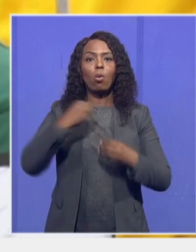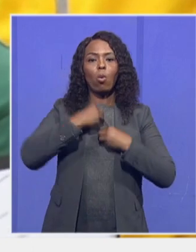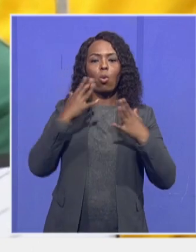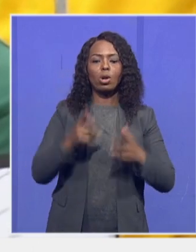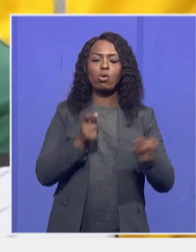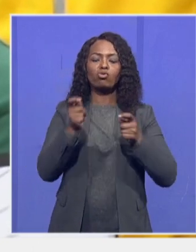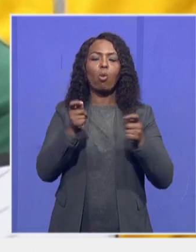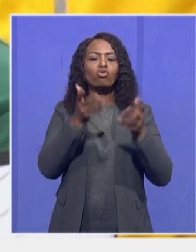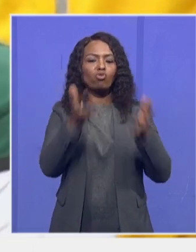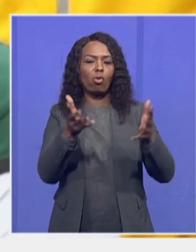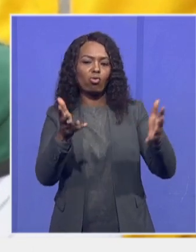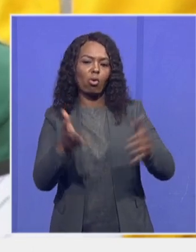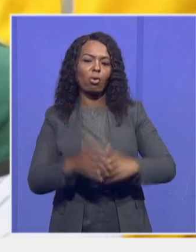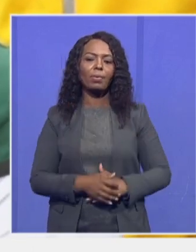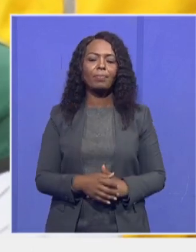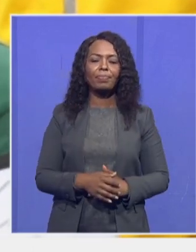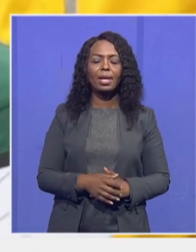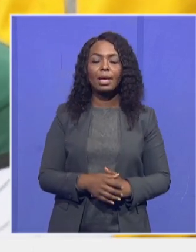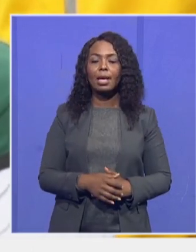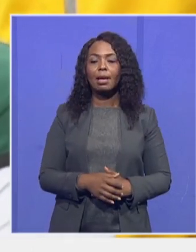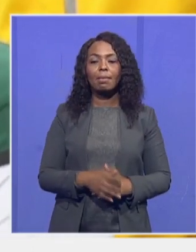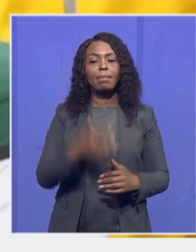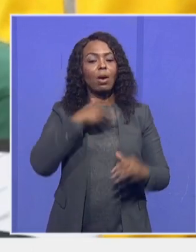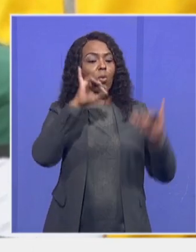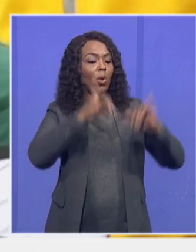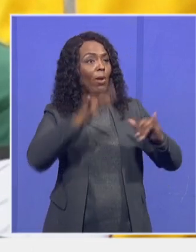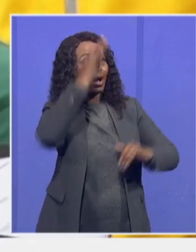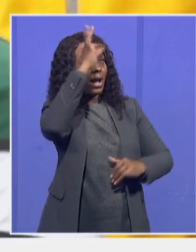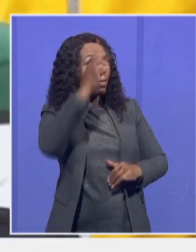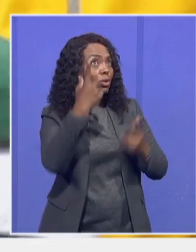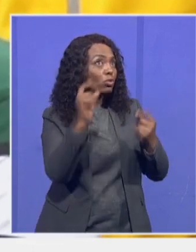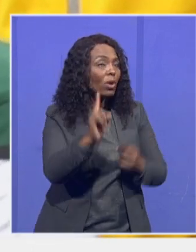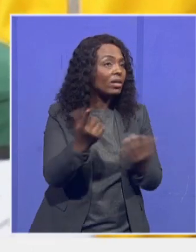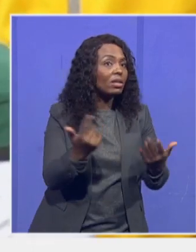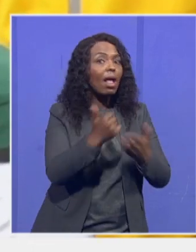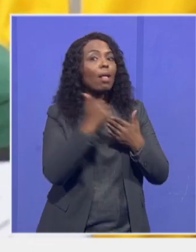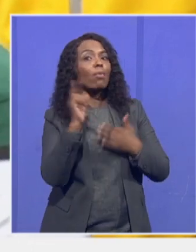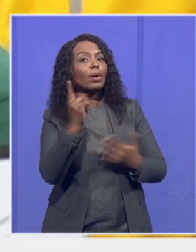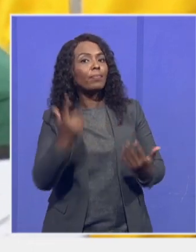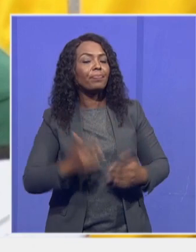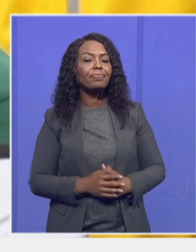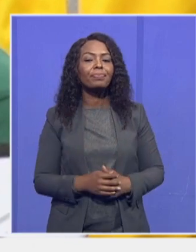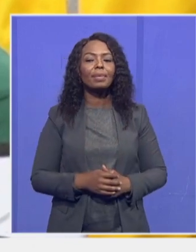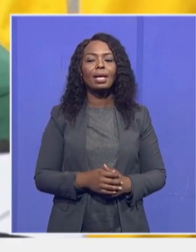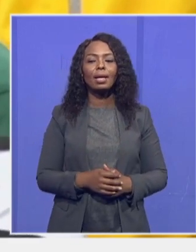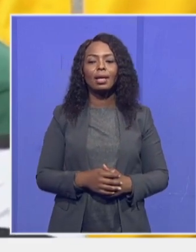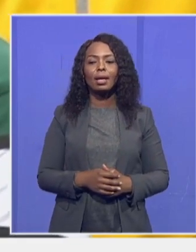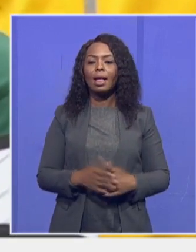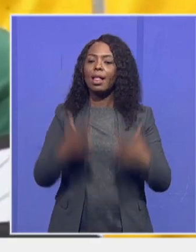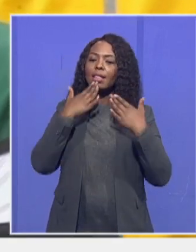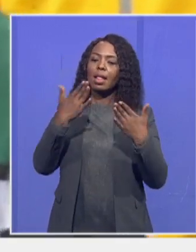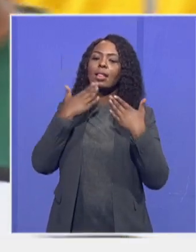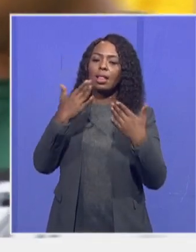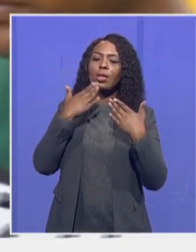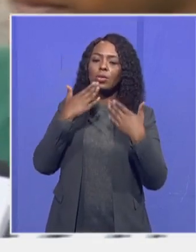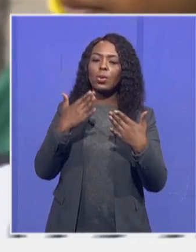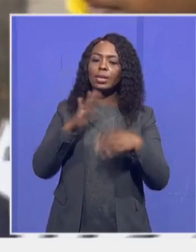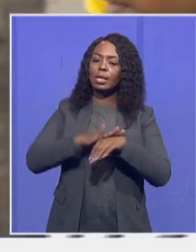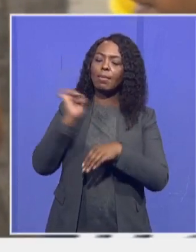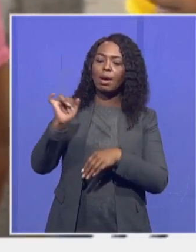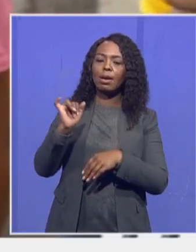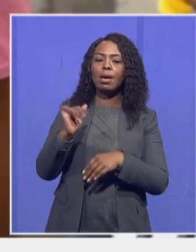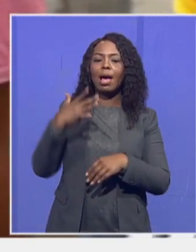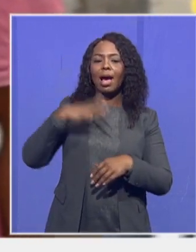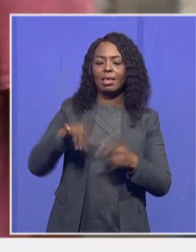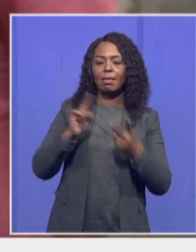this. So I am waiting for government is going to do what for us. That's what. Thank you very much for your time. I want to bring another